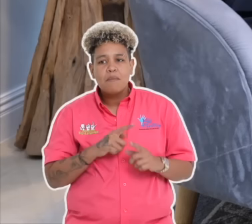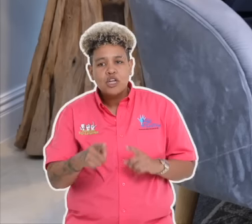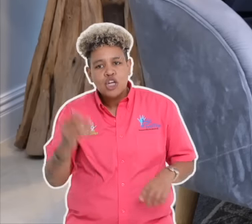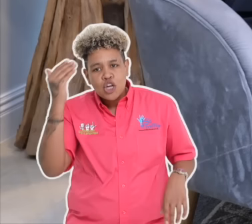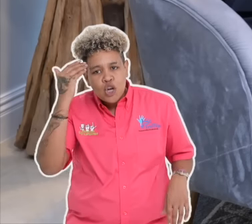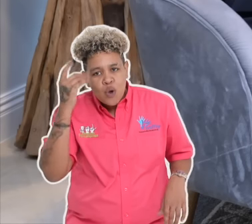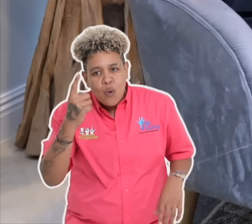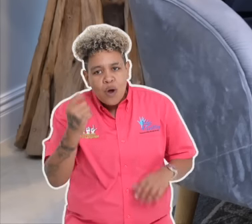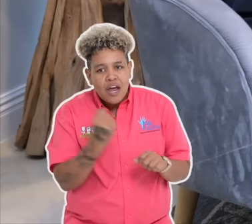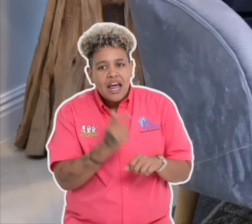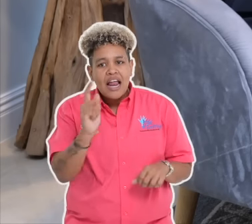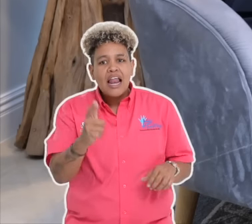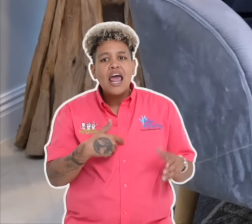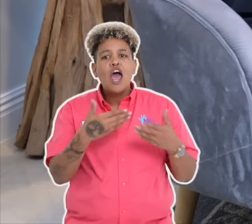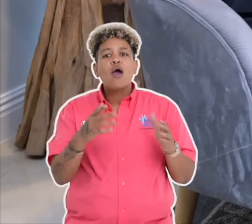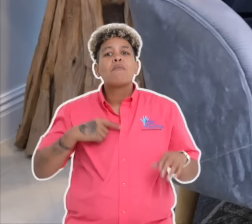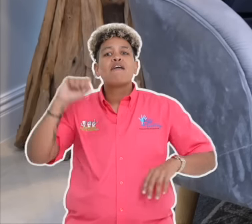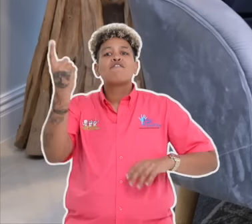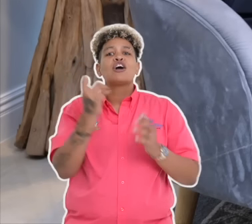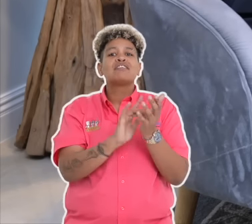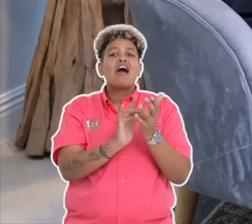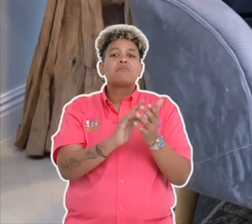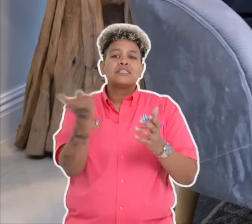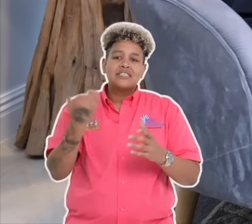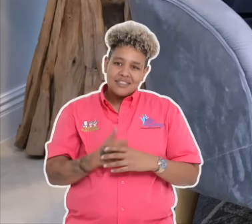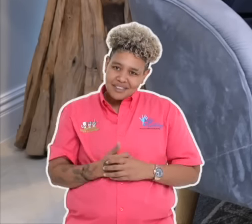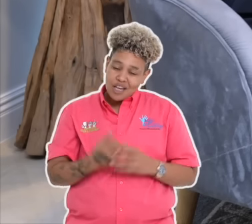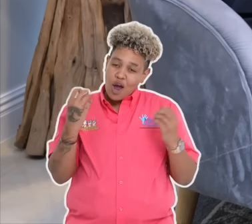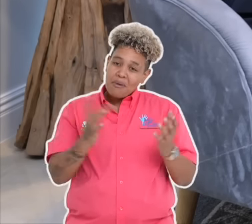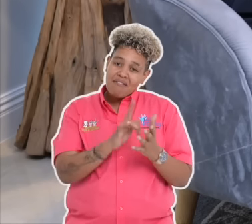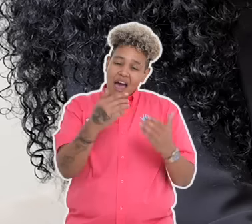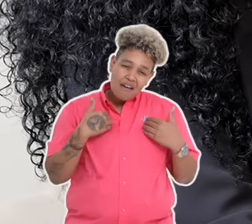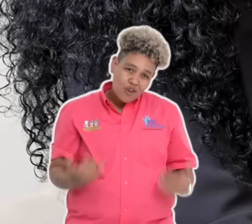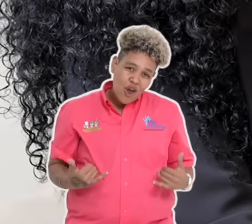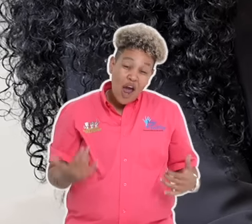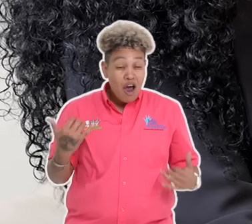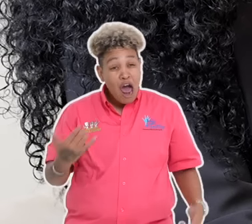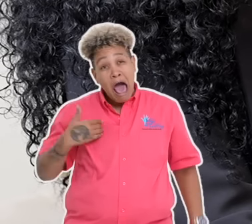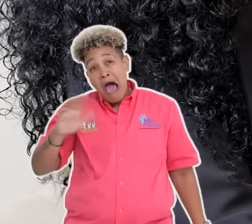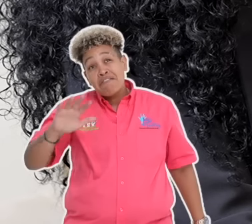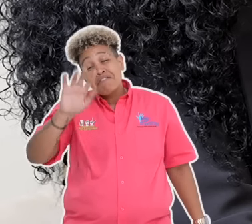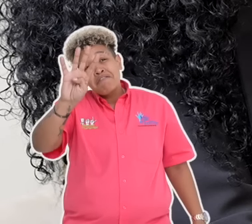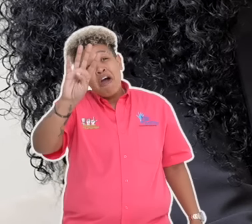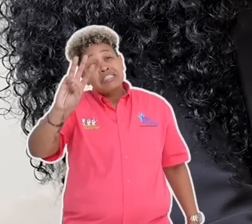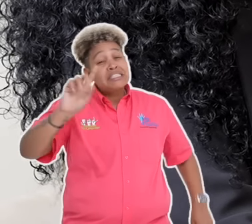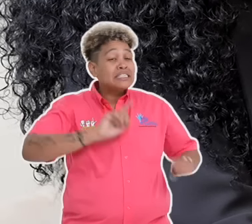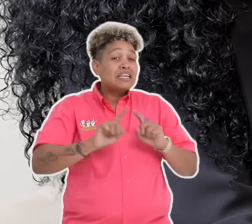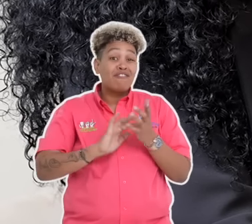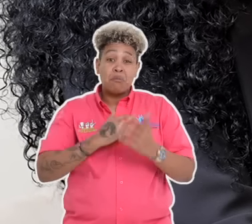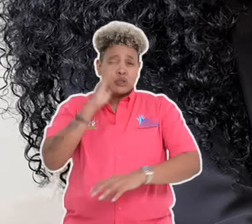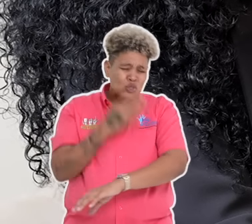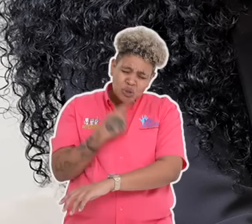knew. He knew. And a year later, I was opening my first pharmacy. And how many pharmacies do you have now? I have